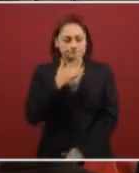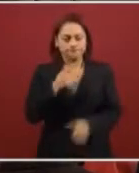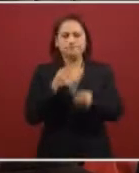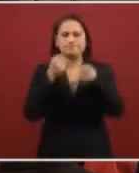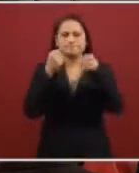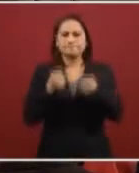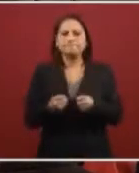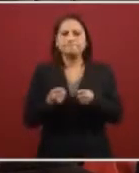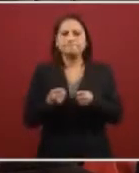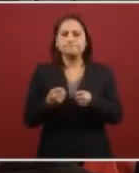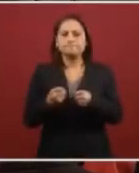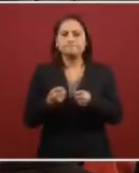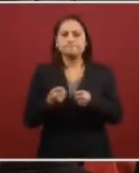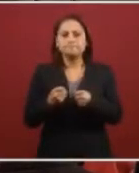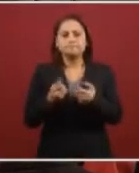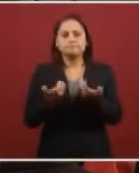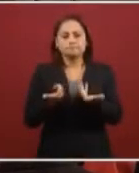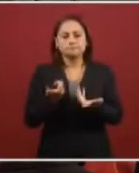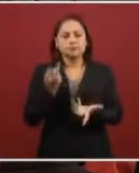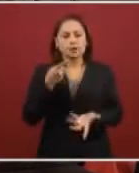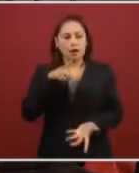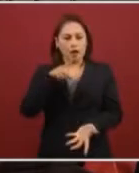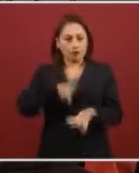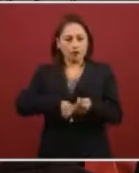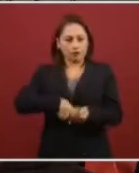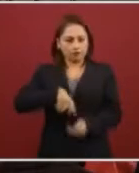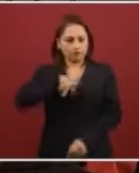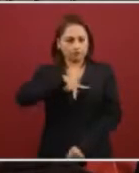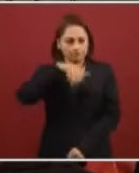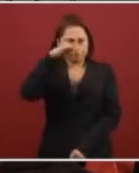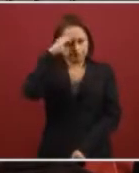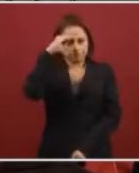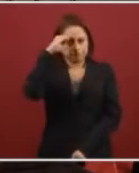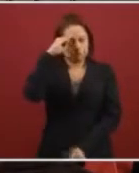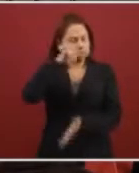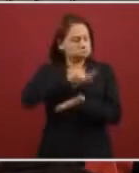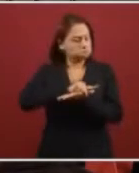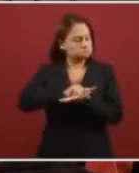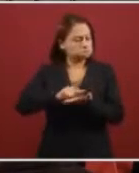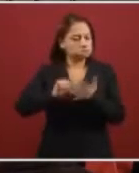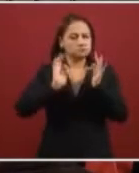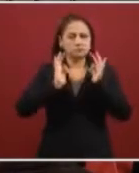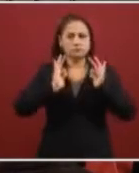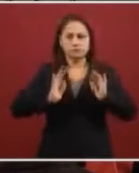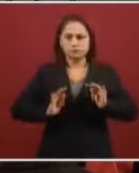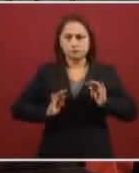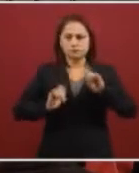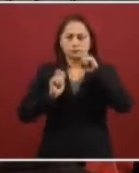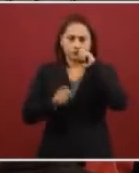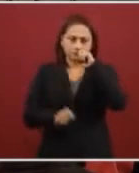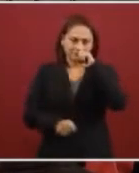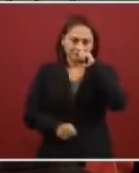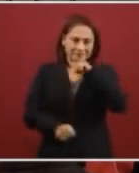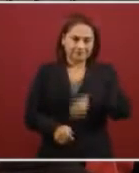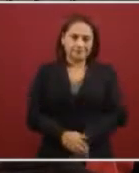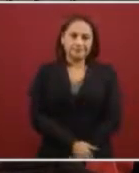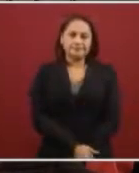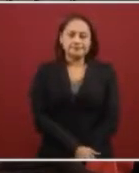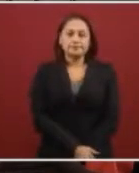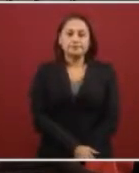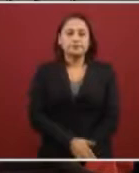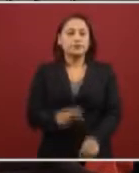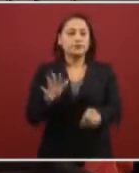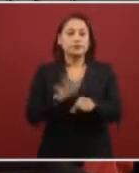conviction, mi conciencia, and my conscience is clear. En el